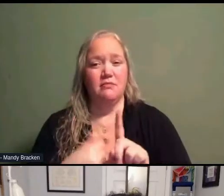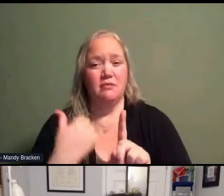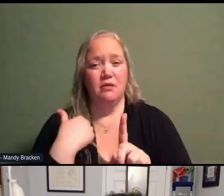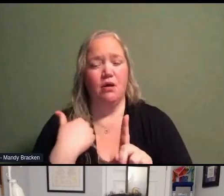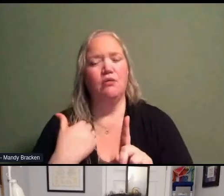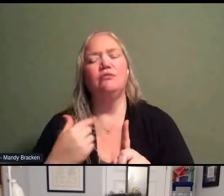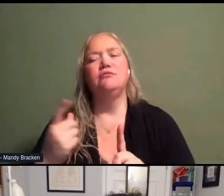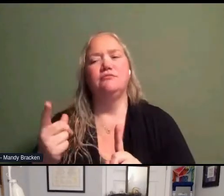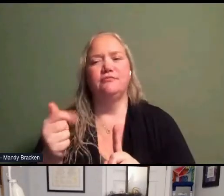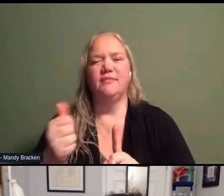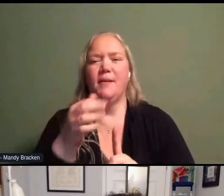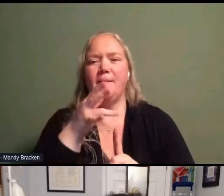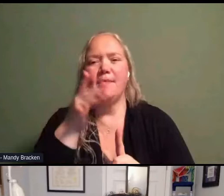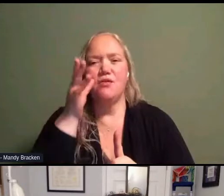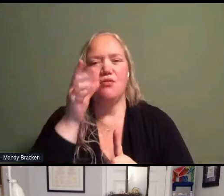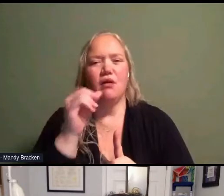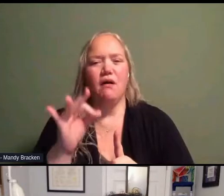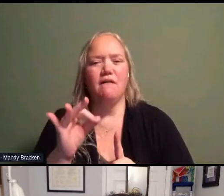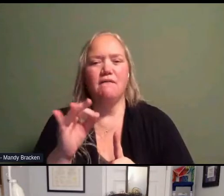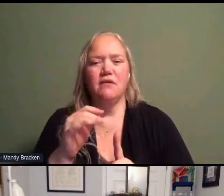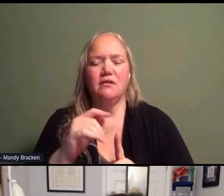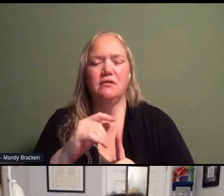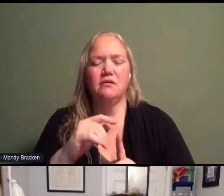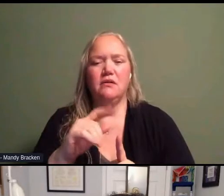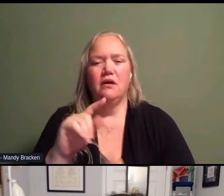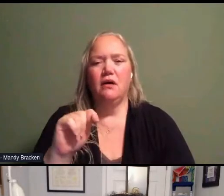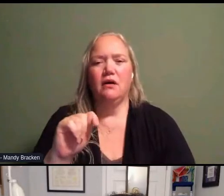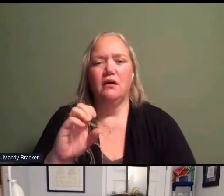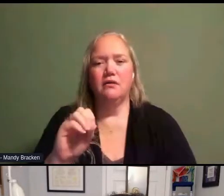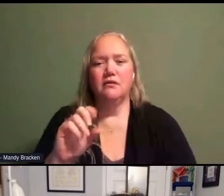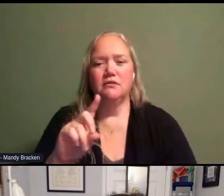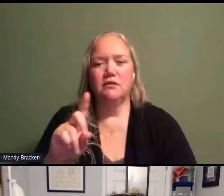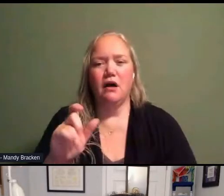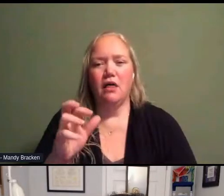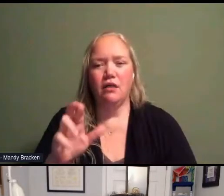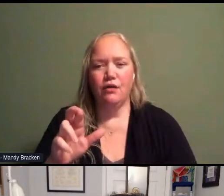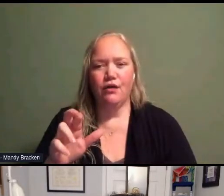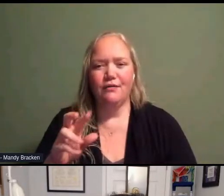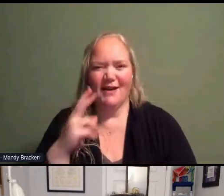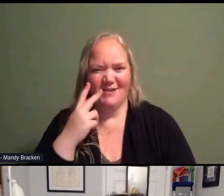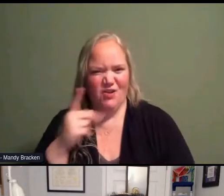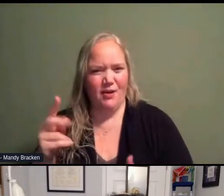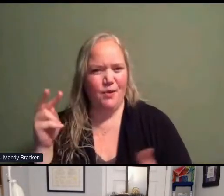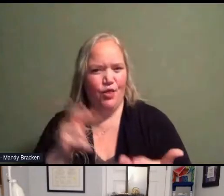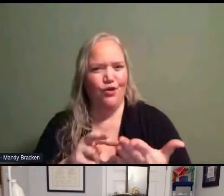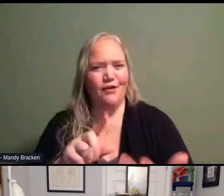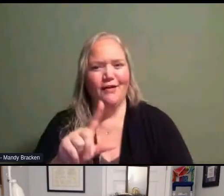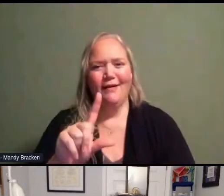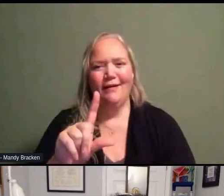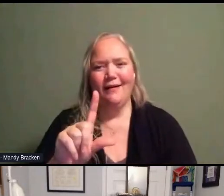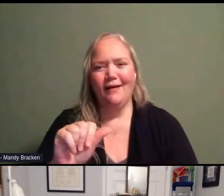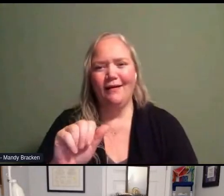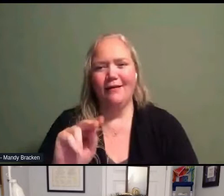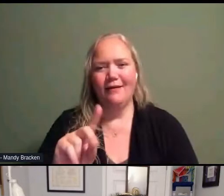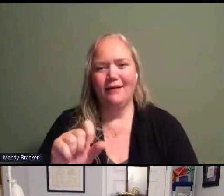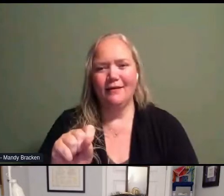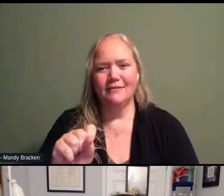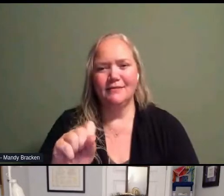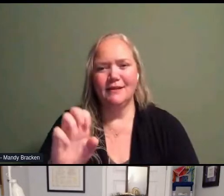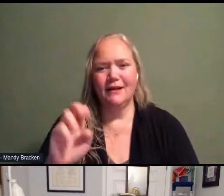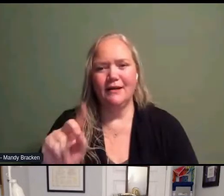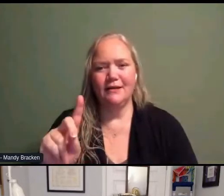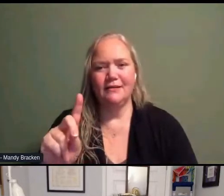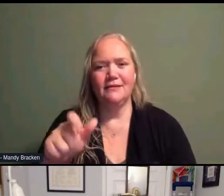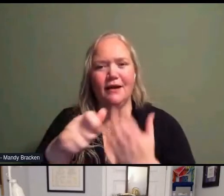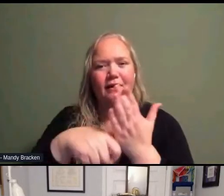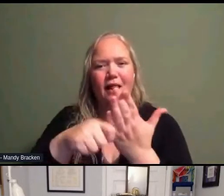I'm noticing that when my toddler looks at the Land's End catalog, she's saying, oh, those are boys' clothes and those are girls' clothes. And she's like, so what kids' book should I be reading